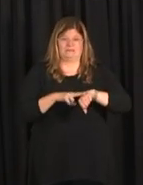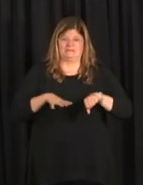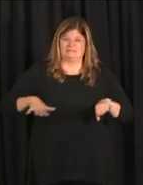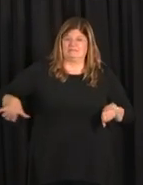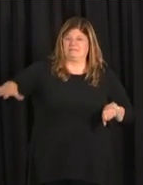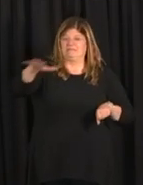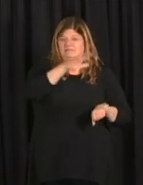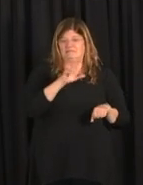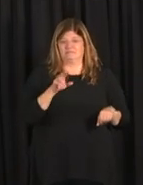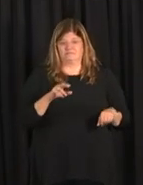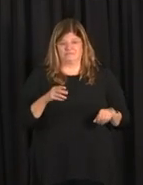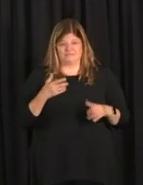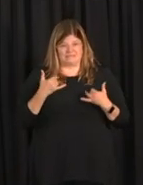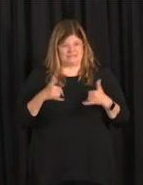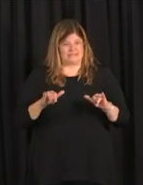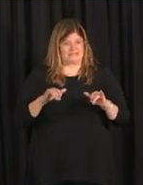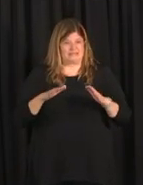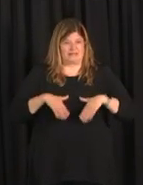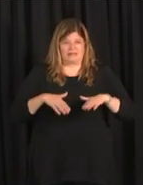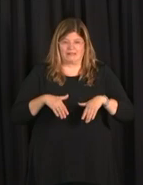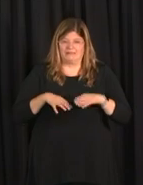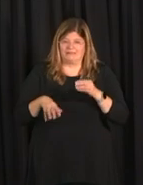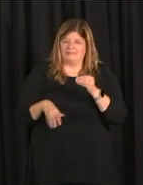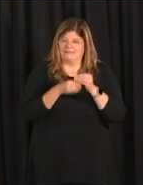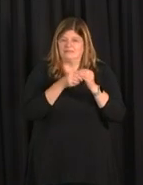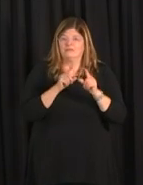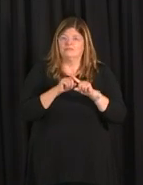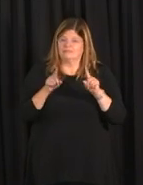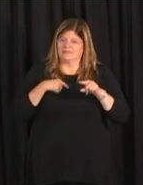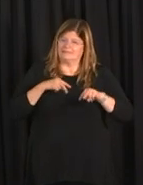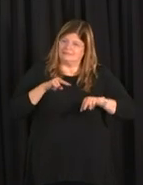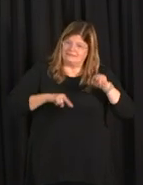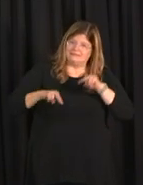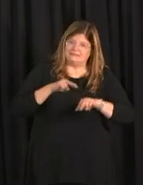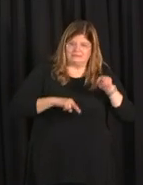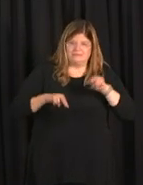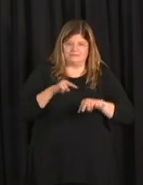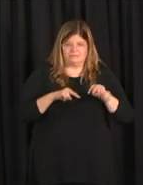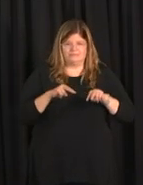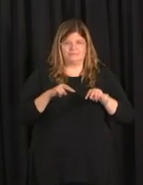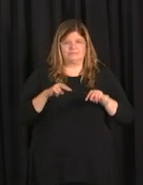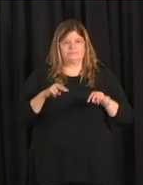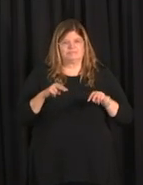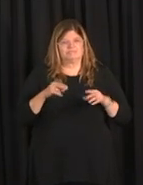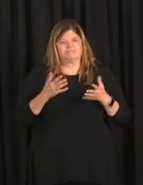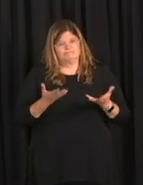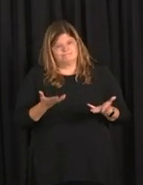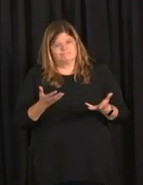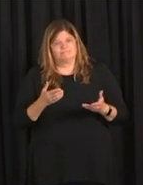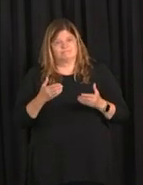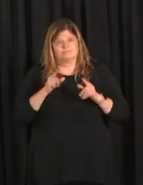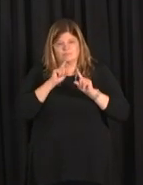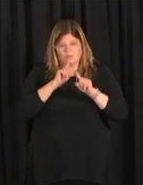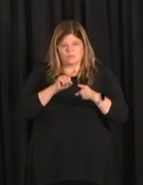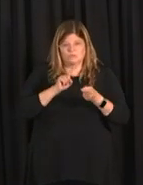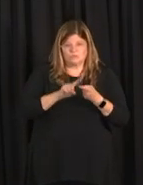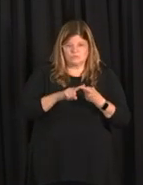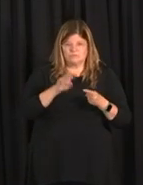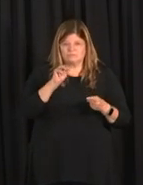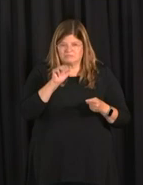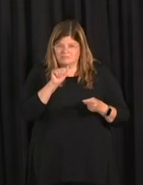metrics that we haven't really solidified. We're looking at what adherence or compliance to masks look like,